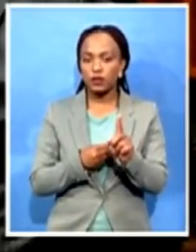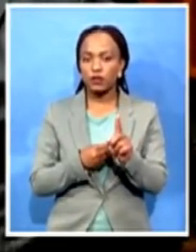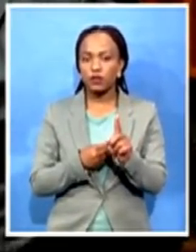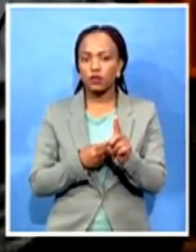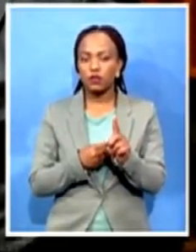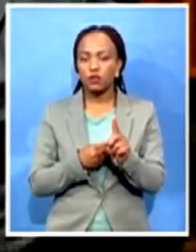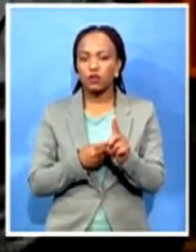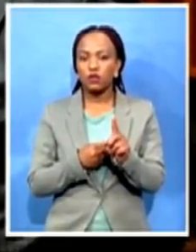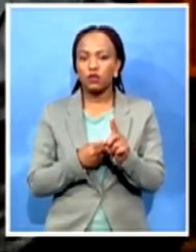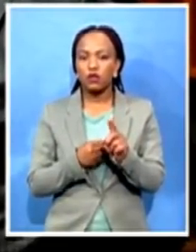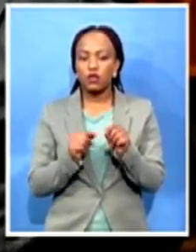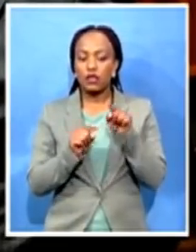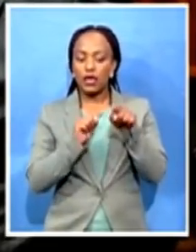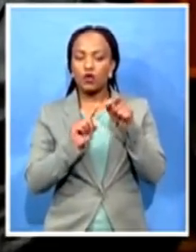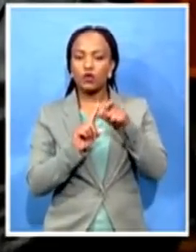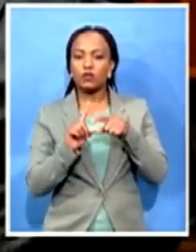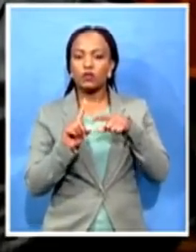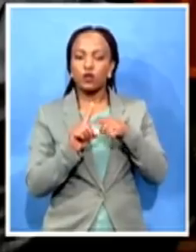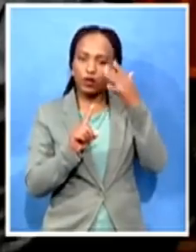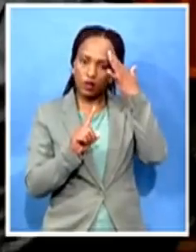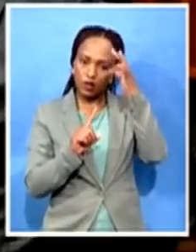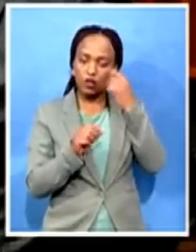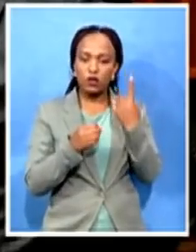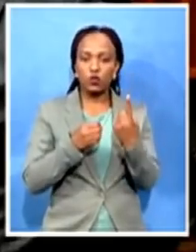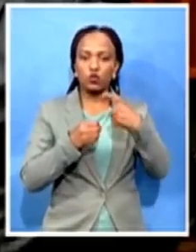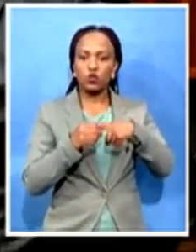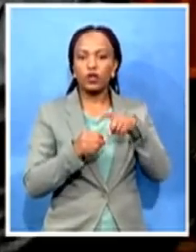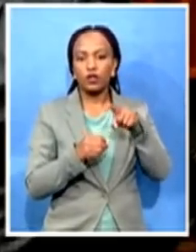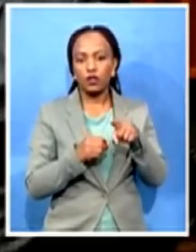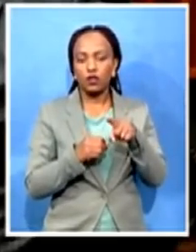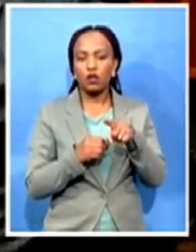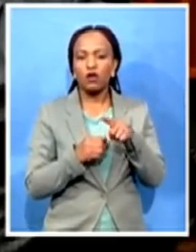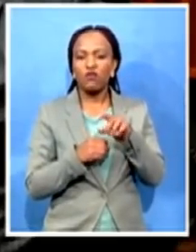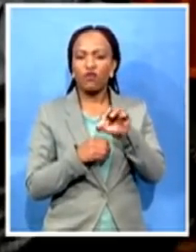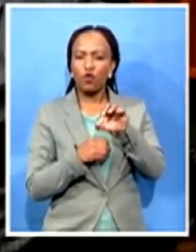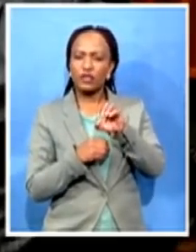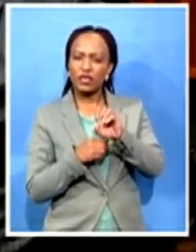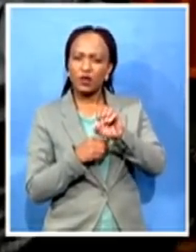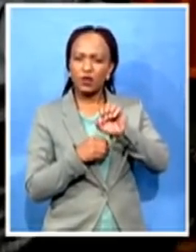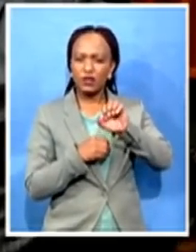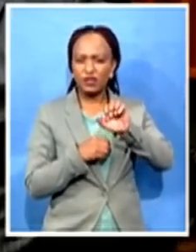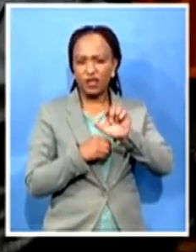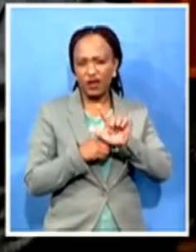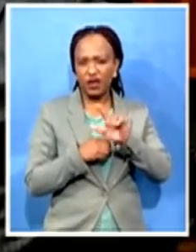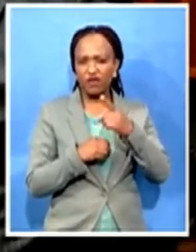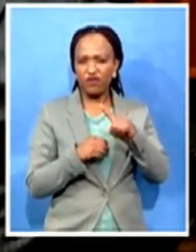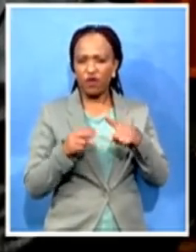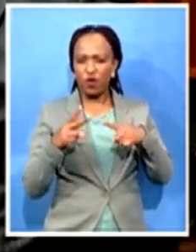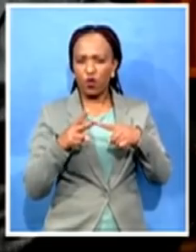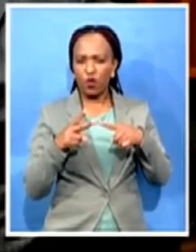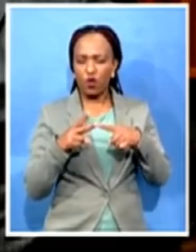join then in terms of section 157. Is that correct? That is correct, sir, and I'm instructed by the firm Witz